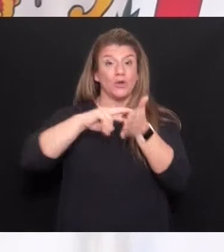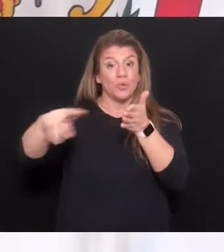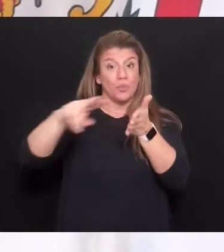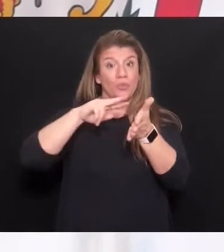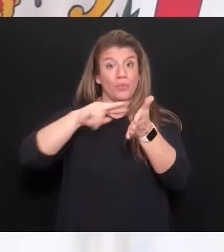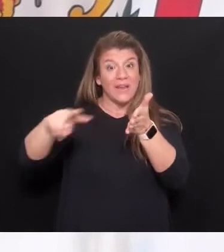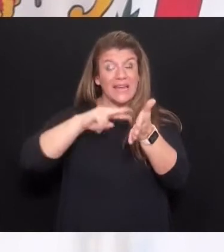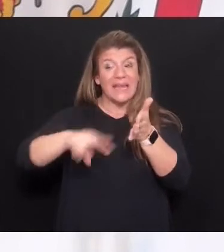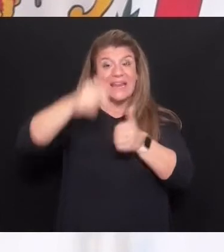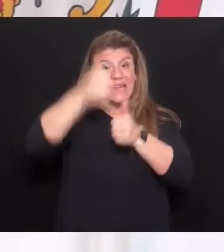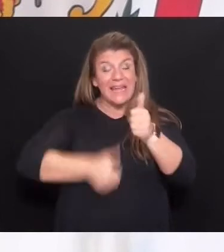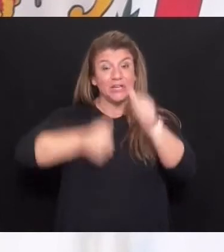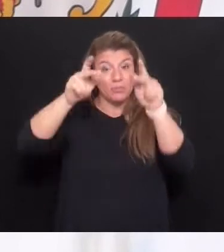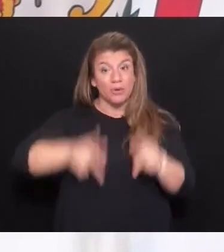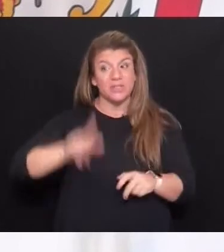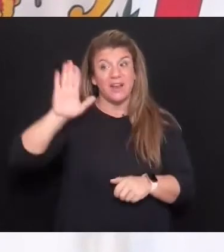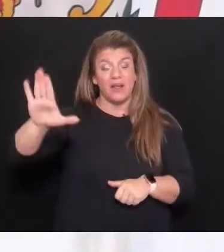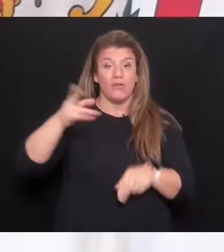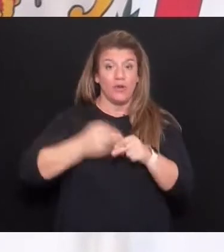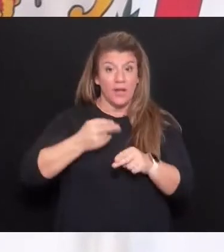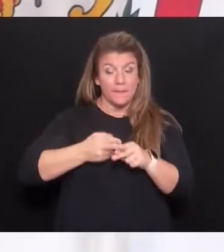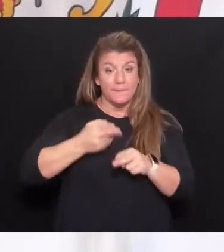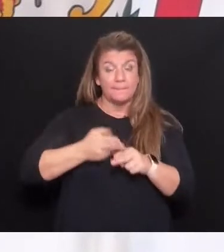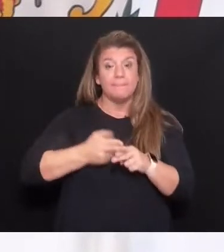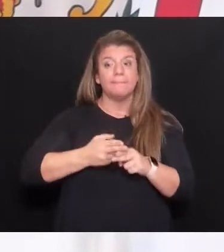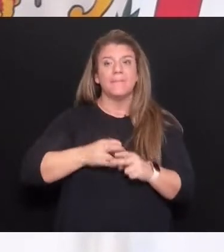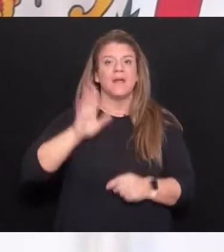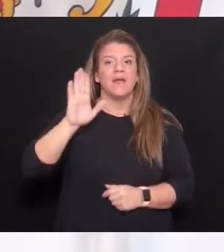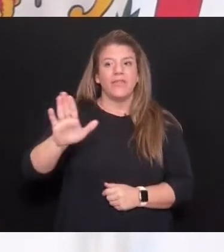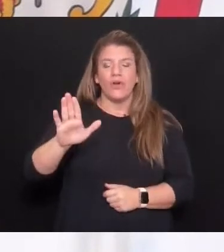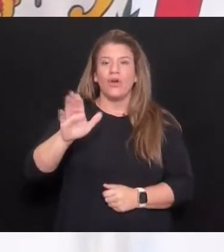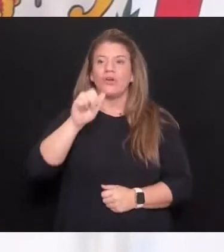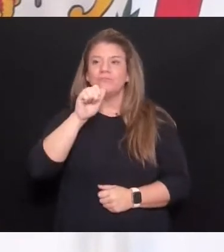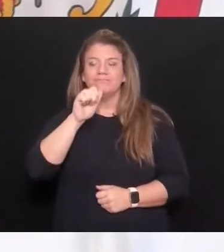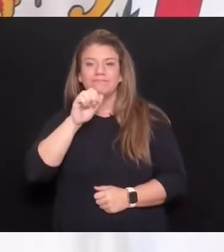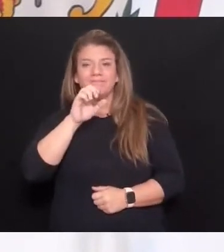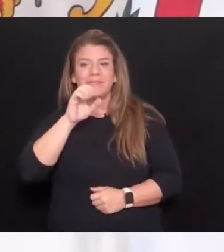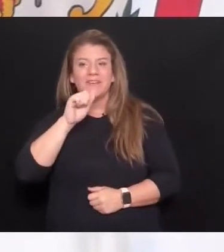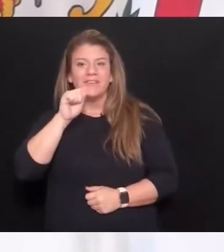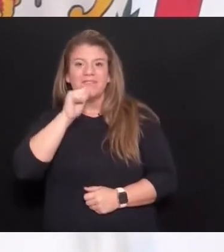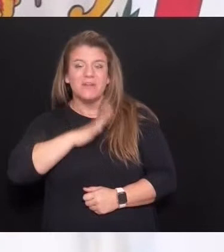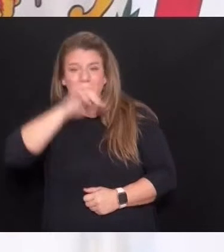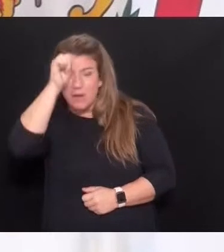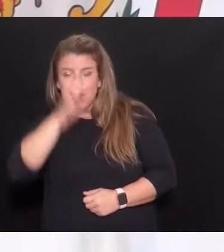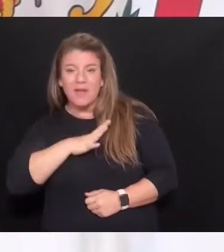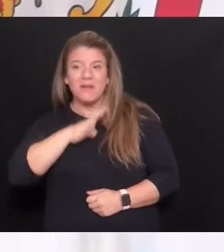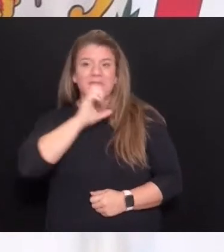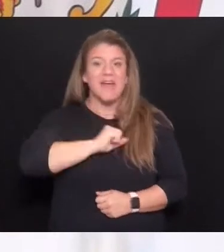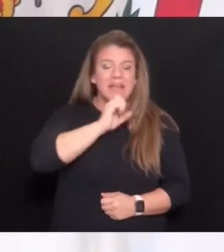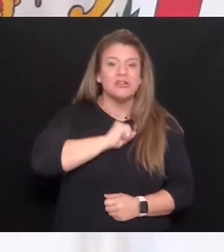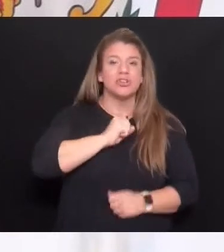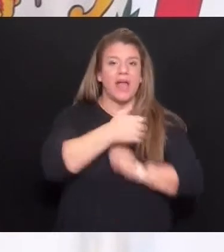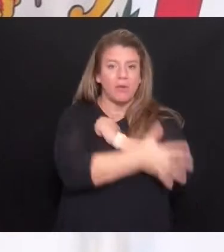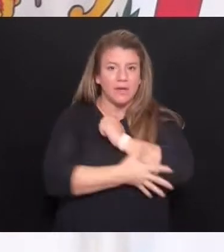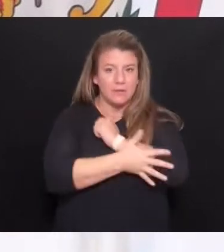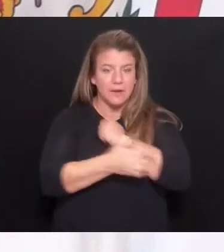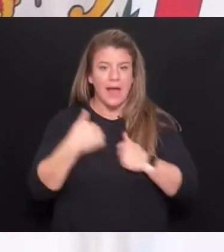these people, all their names or their gender, their age, and the county.